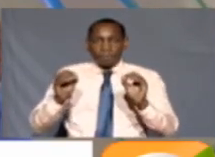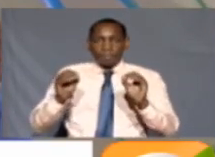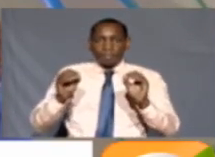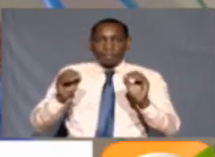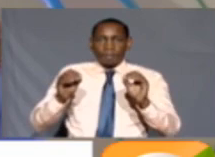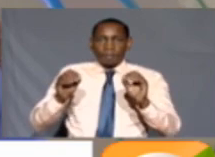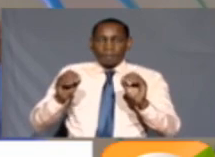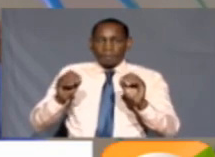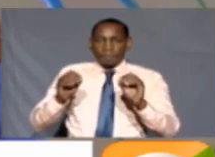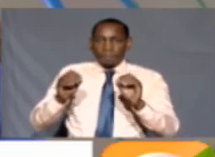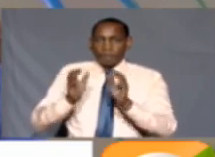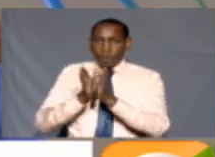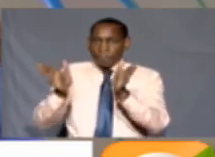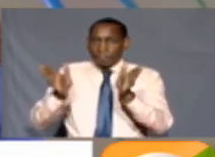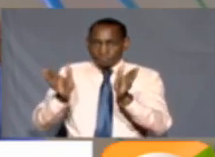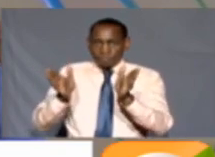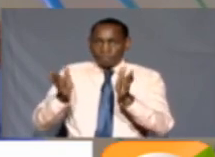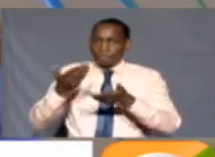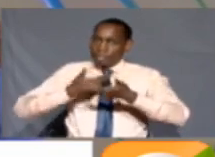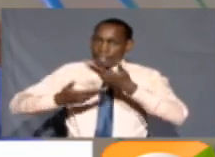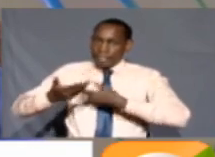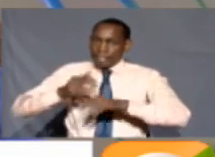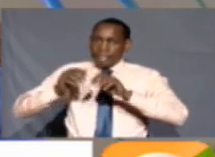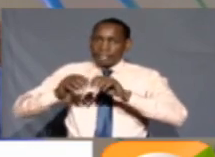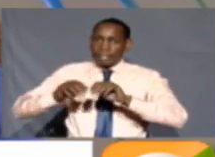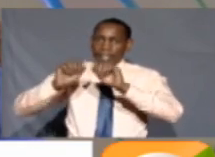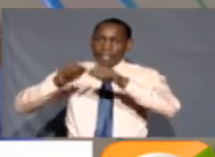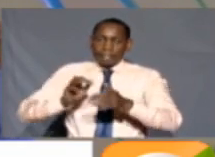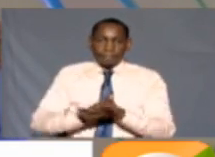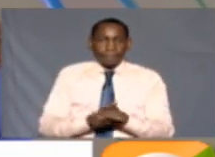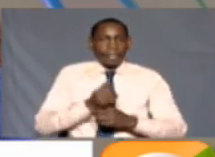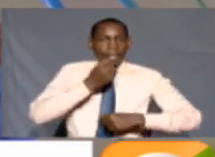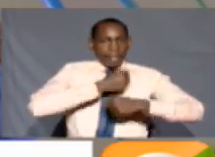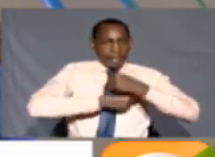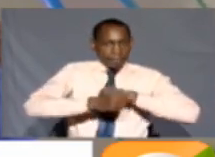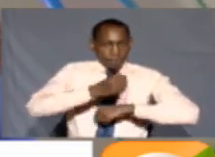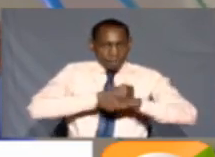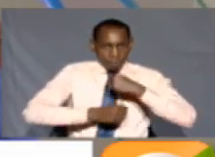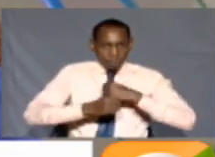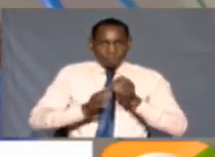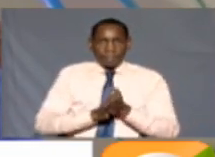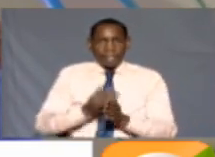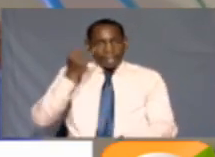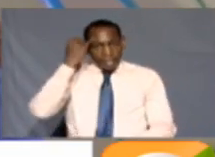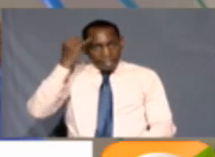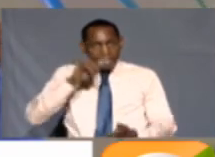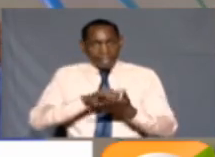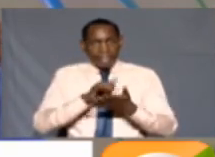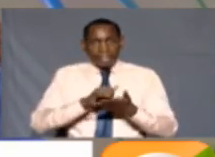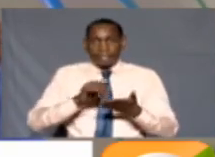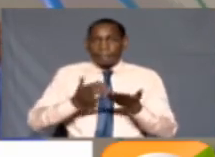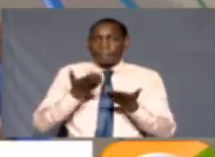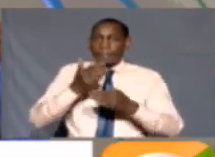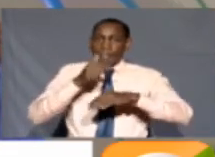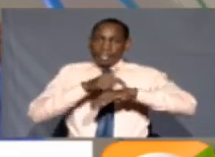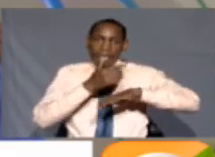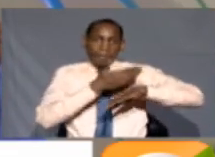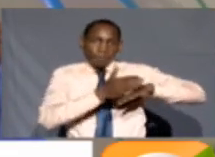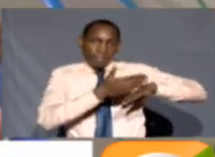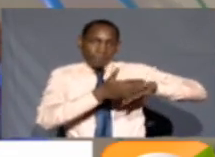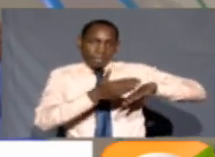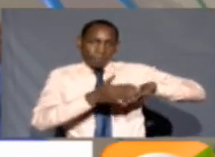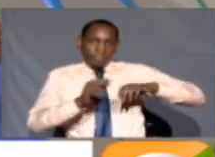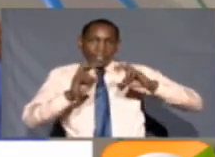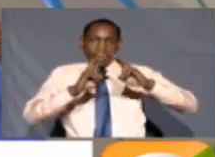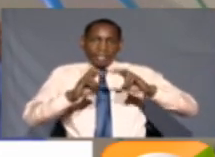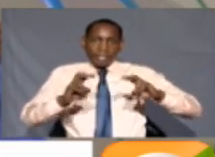box open so that we can interact. Now, in terms of taking action, I know there has been perception that probably we are taking too much time. Investigation